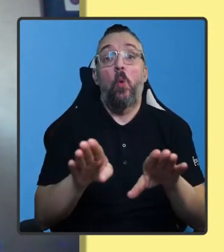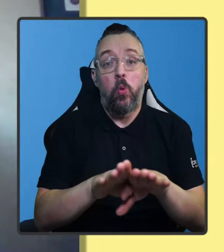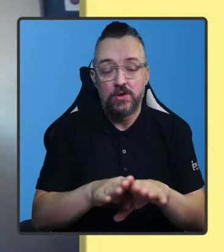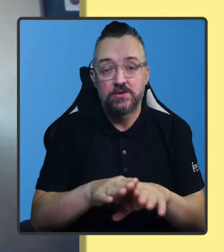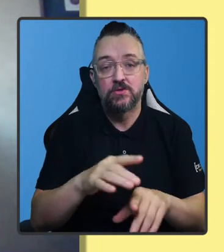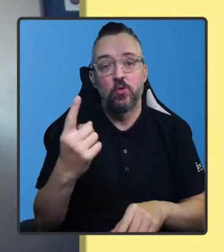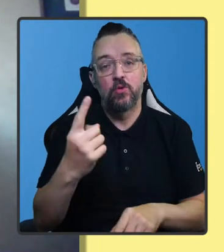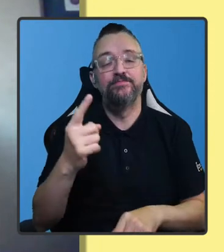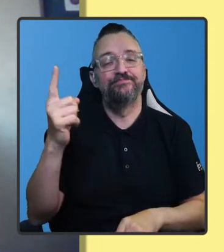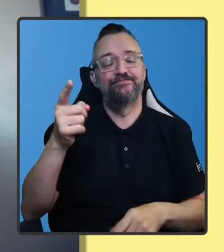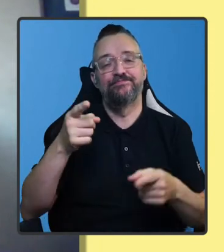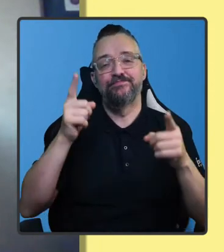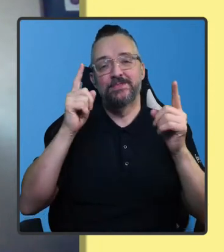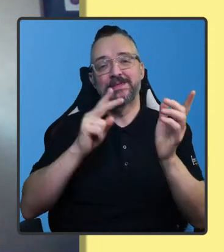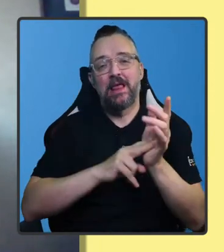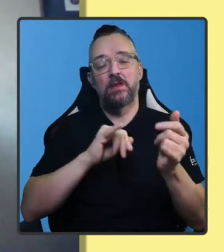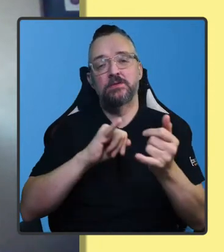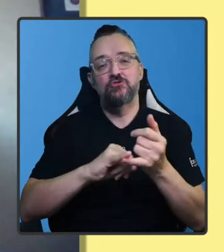party leader, Nicola Sturgeon.